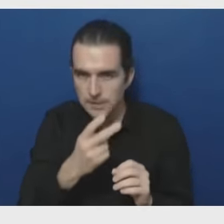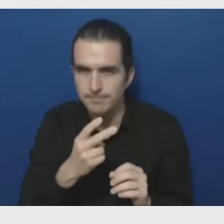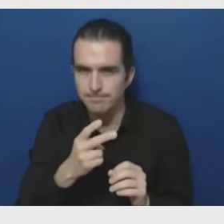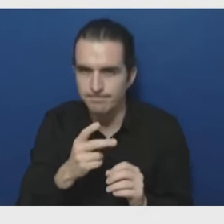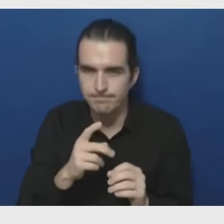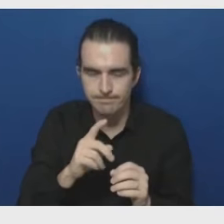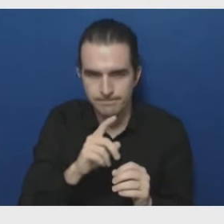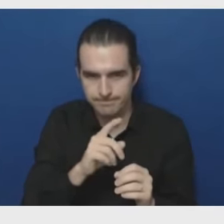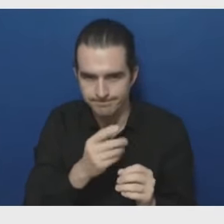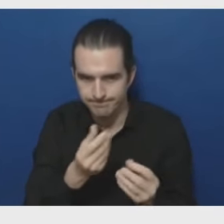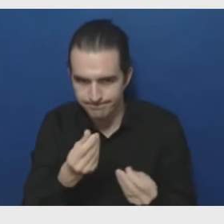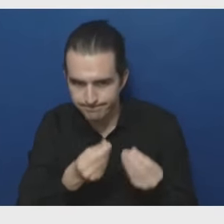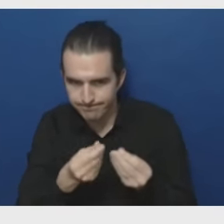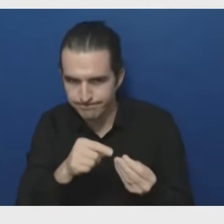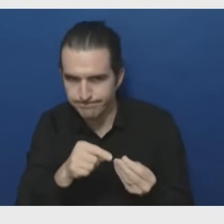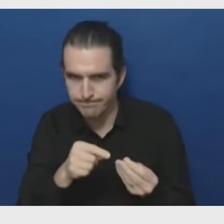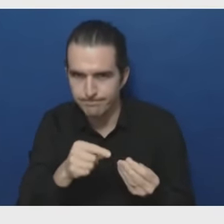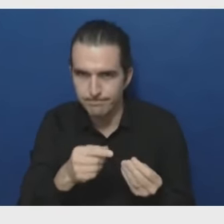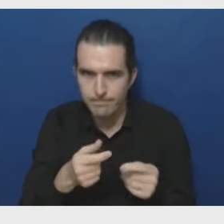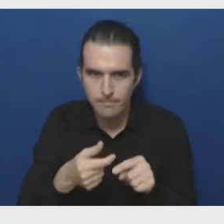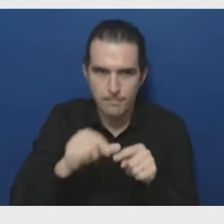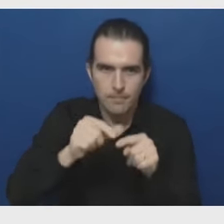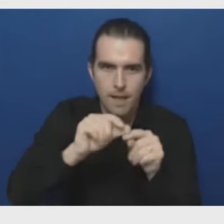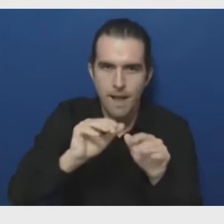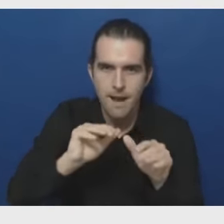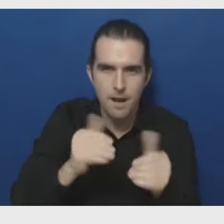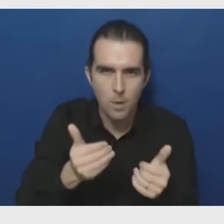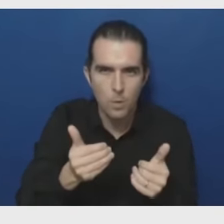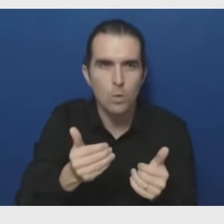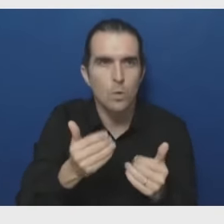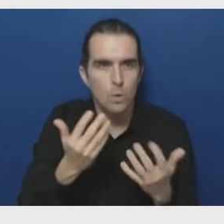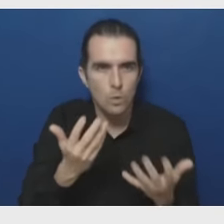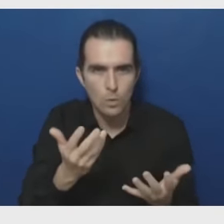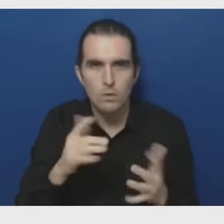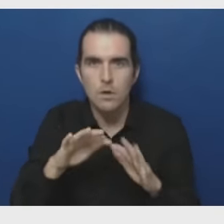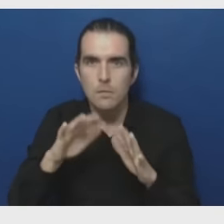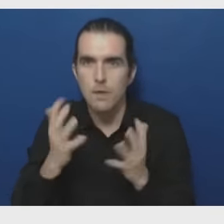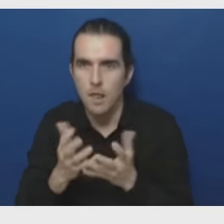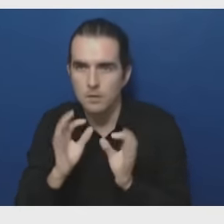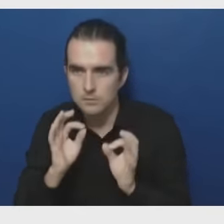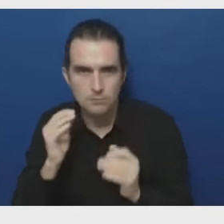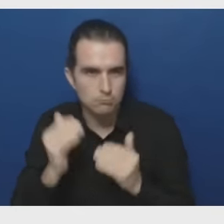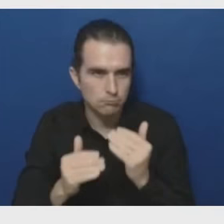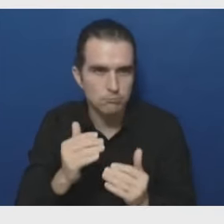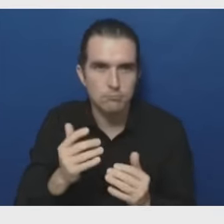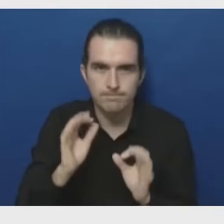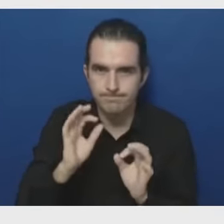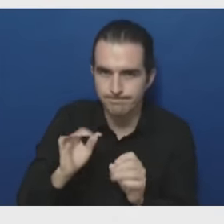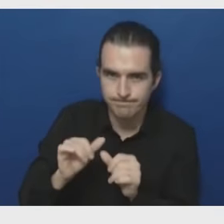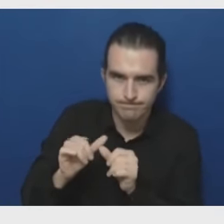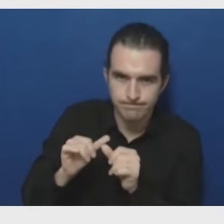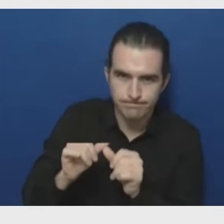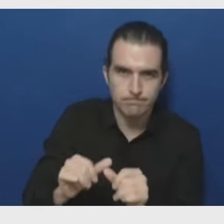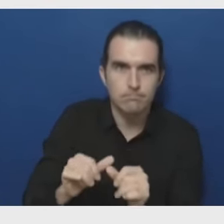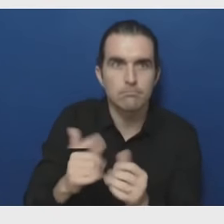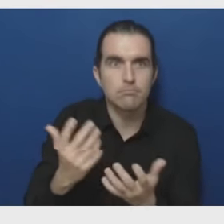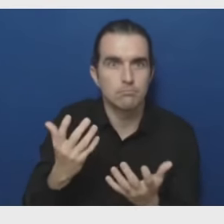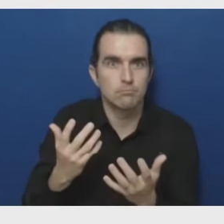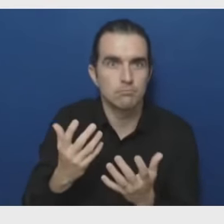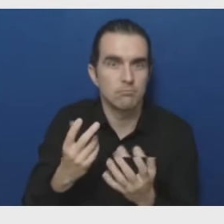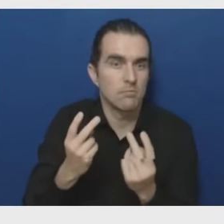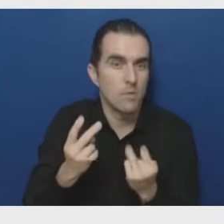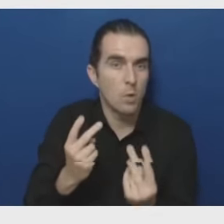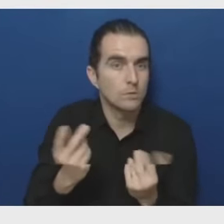for rights, who advocate for rights, so our environmental defenders, and the way and manner in which we see them in indigenous contexts,